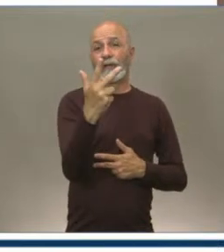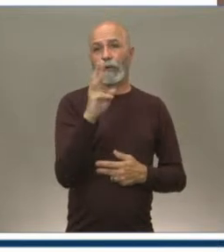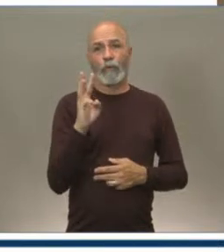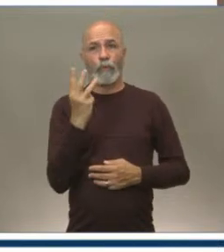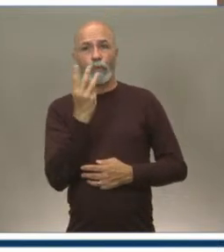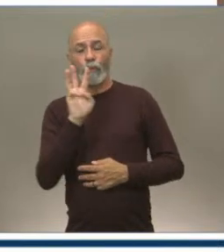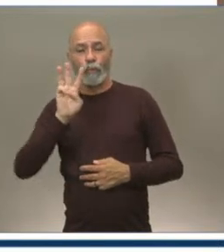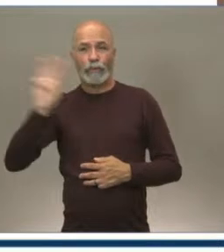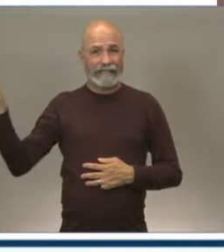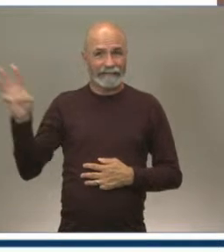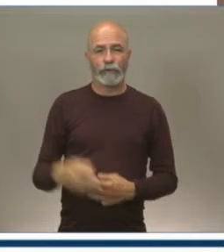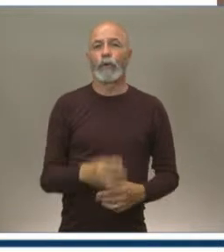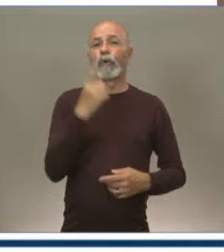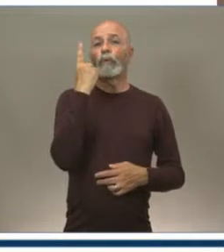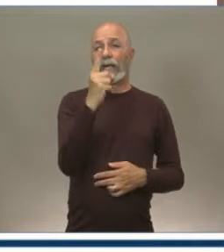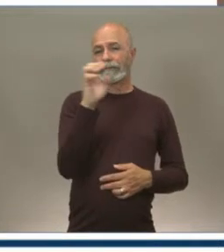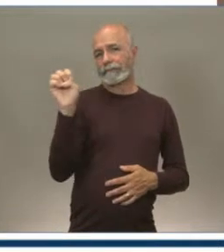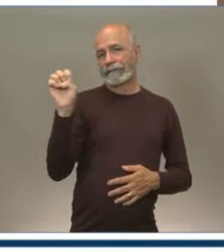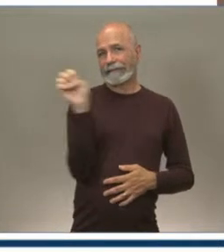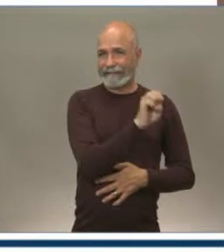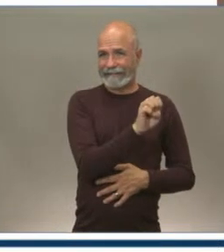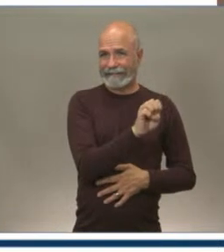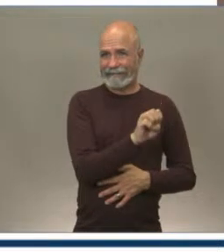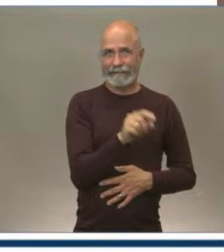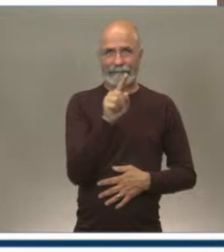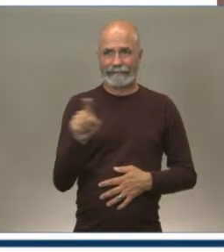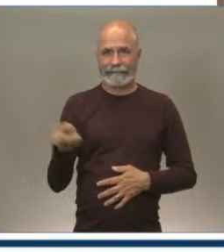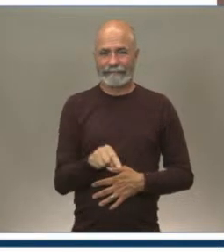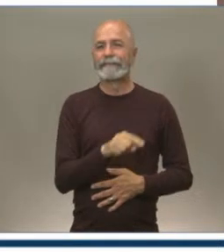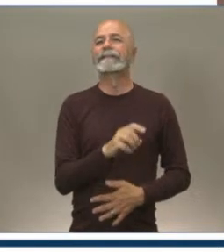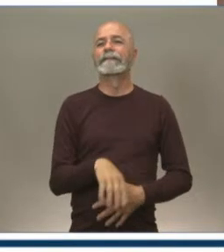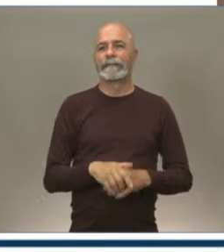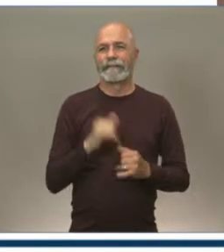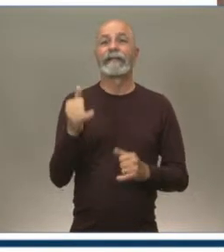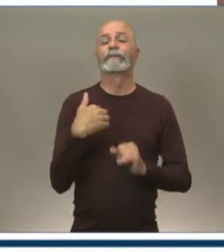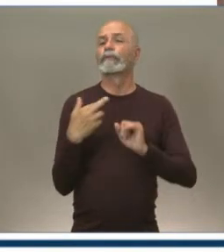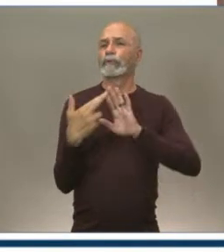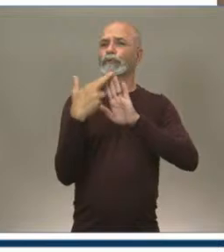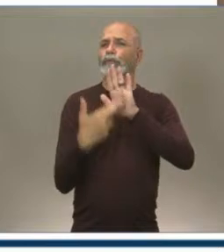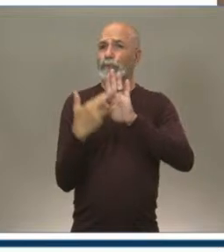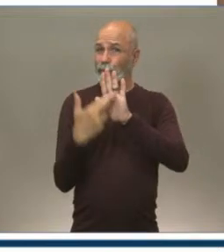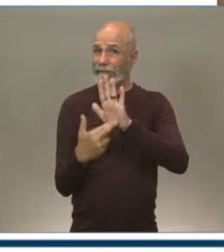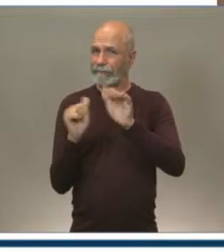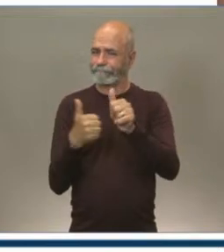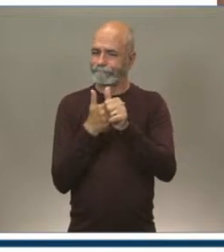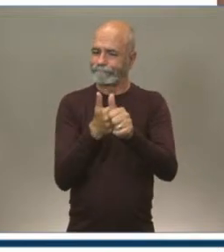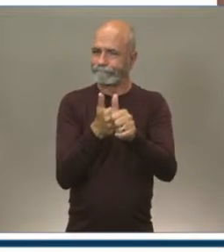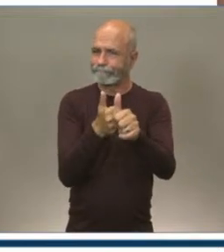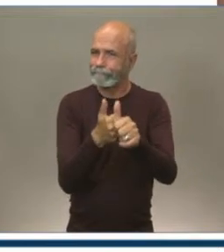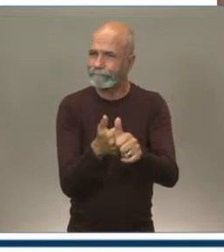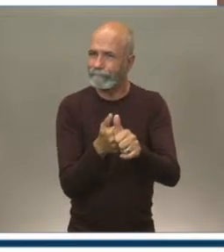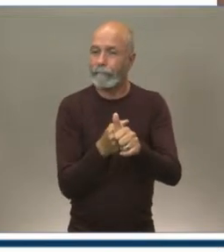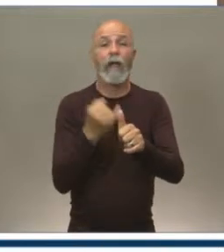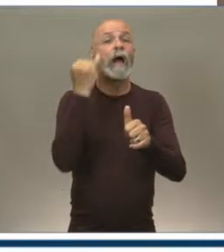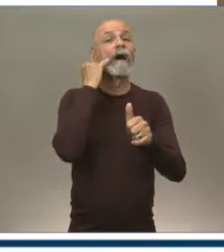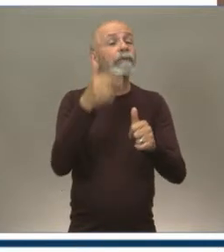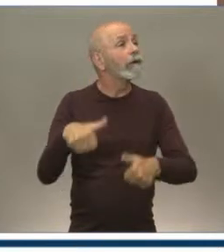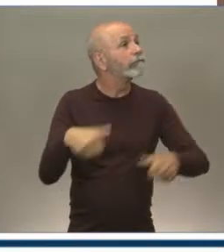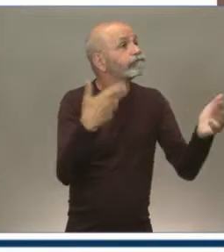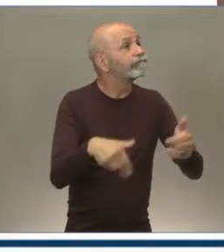Our current protocols would allow us to surge up to 245 active inpatient cases for